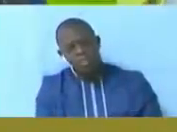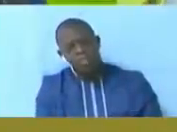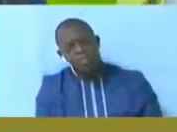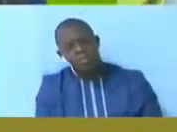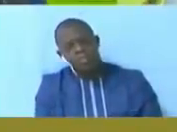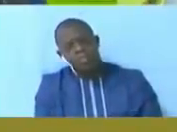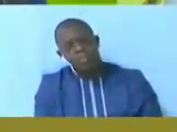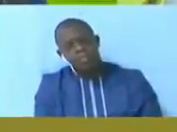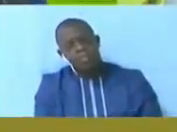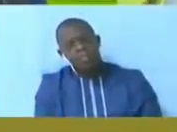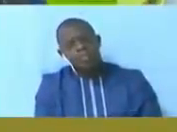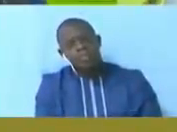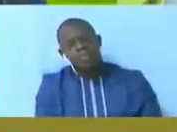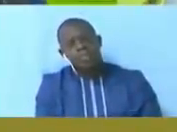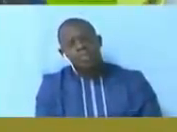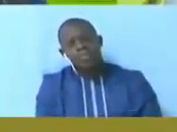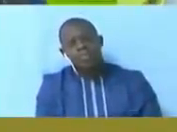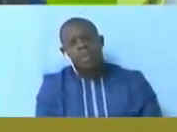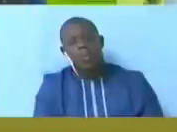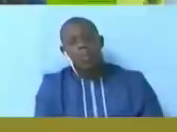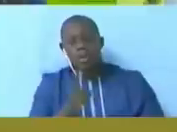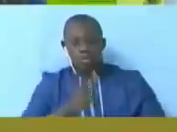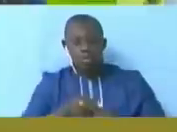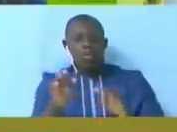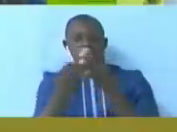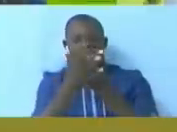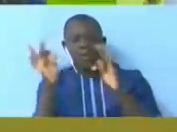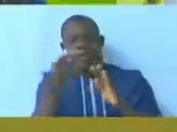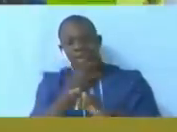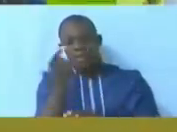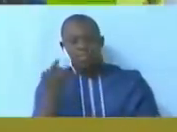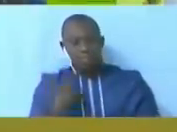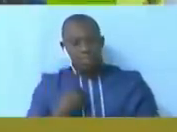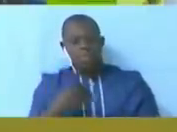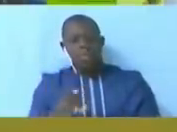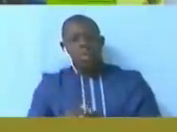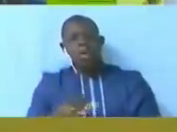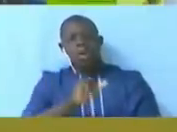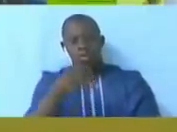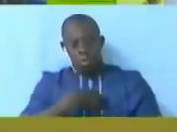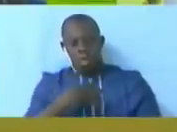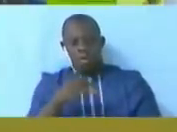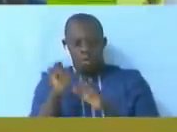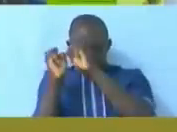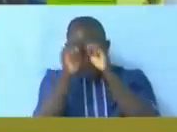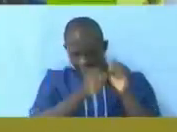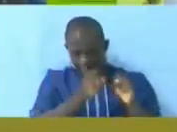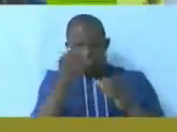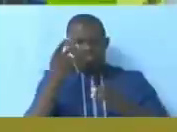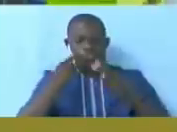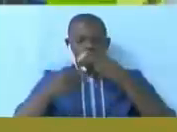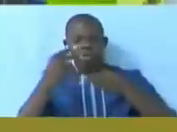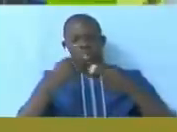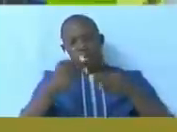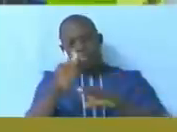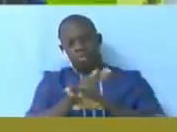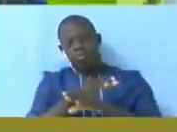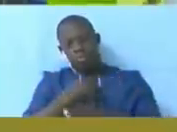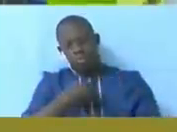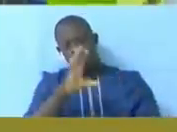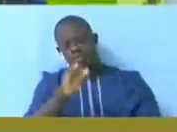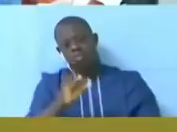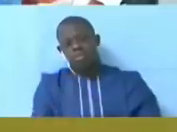menta ni jamano buli yo fanan tawo. But they quickly released them. But it tari yarenge nar ne bulale. And they wanted to cover up the story. Ile fta ko ko nyinda ka